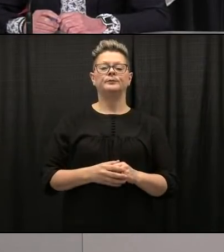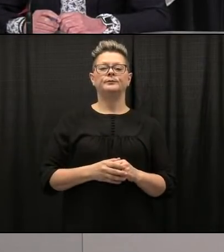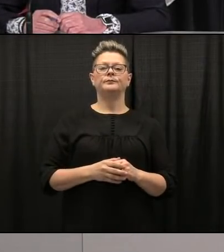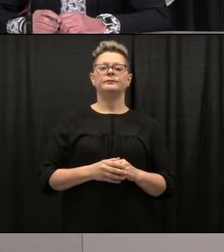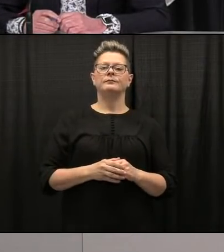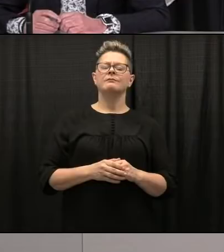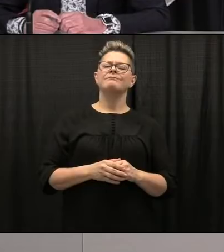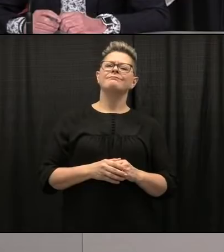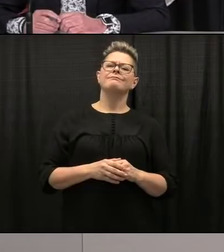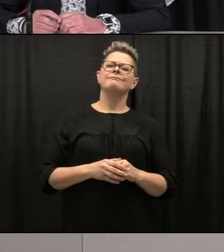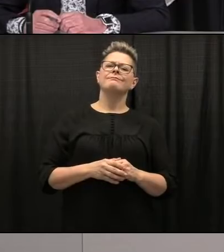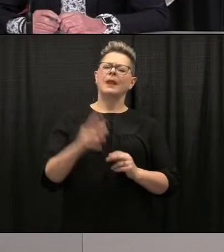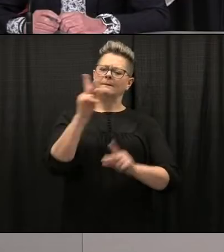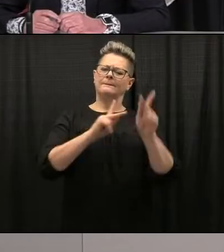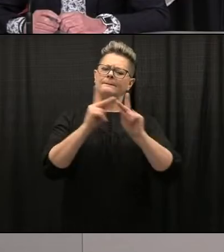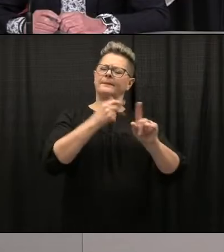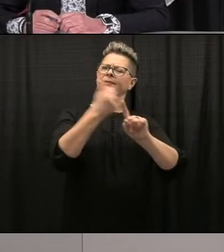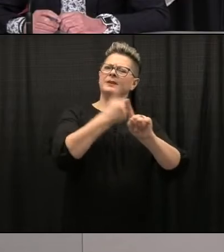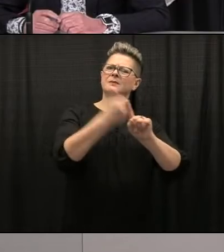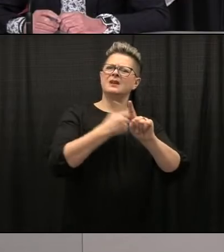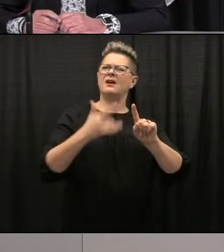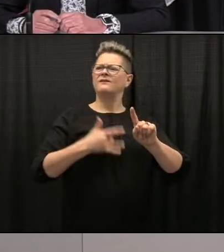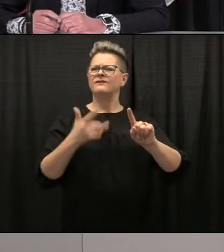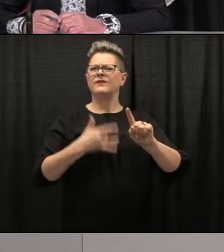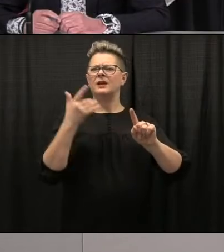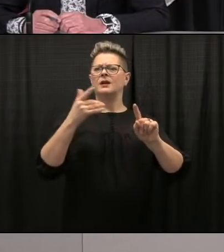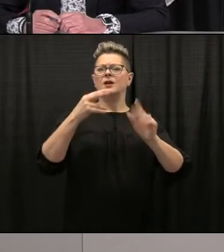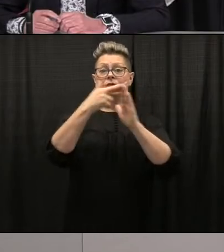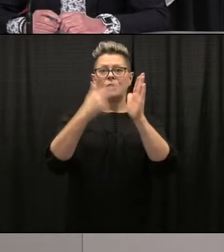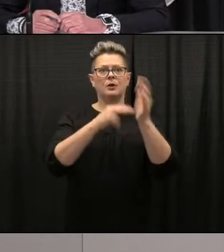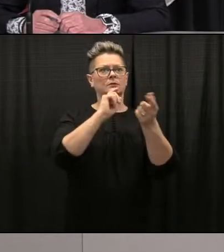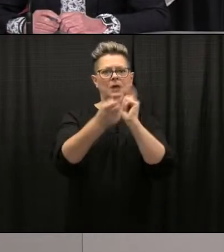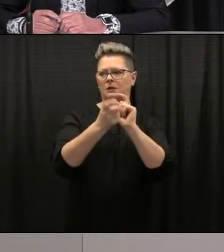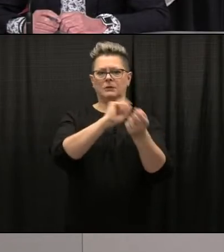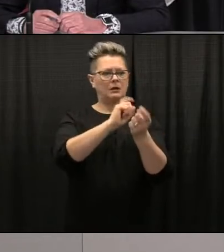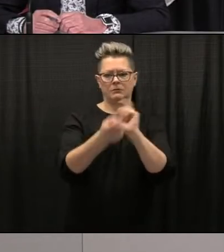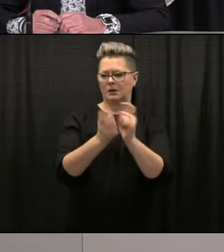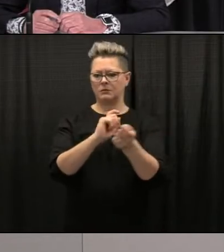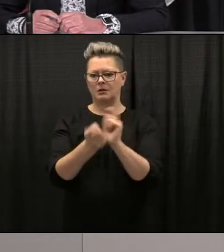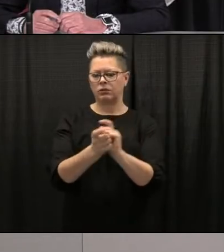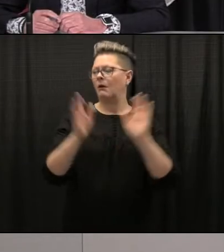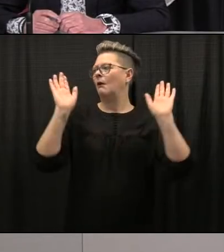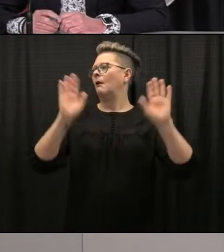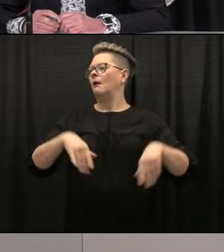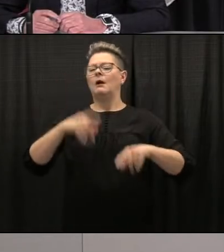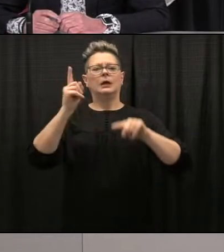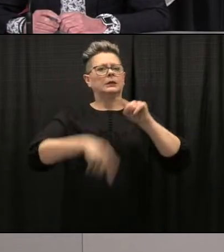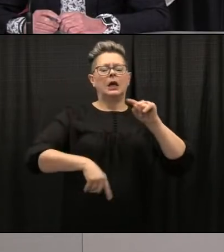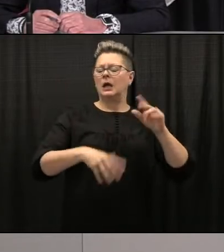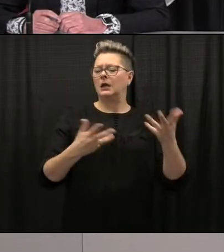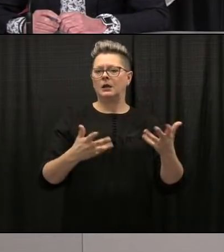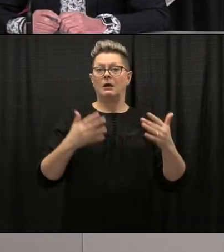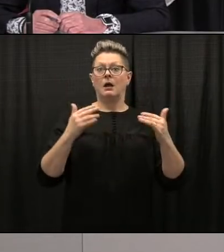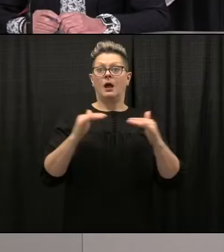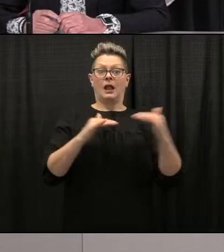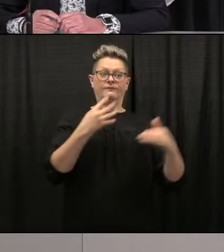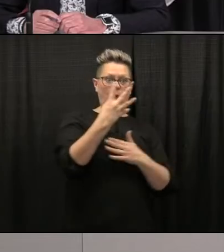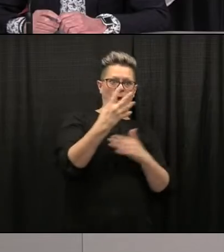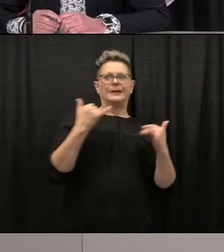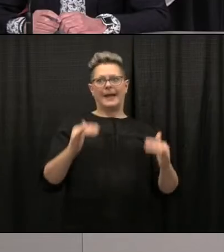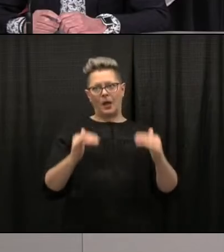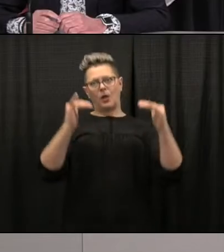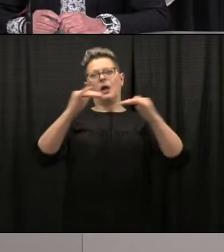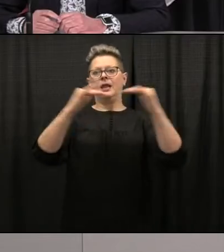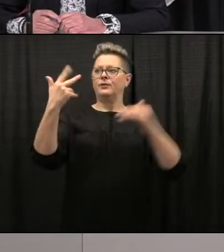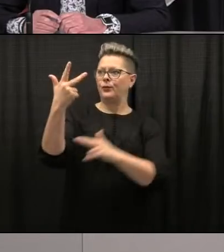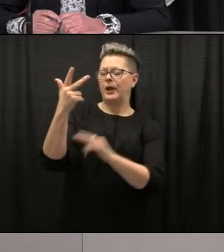do you say to those who had difficulties following the frequently changing regulations within Modified Alert Level 4? Now that we're moving to a Modified Alert